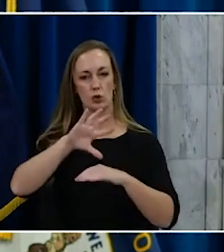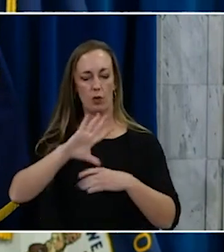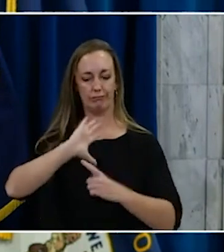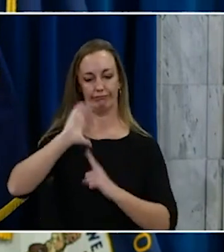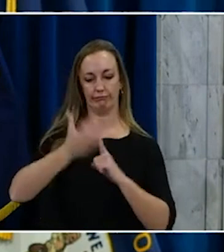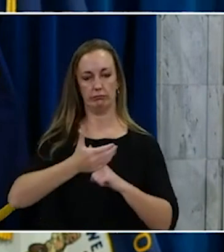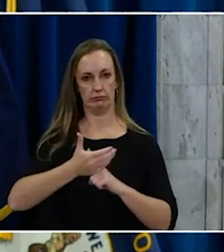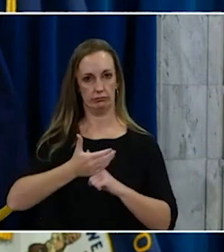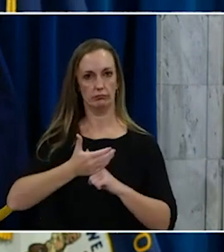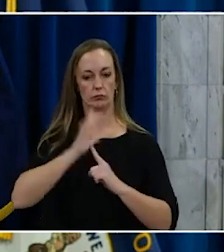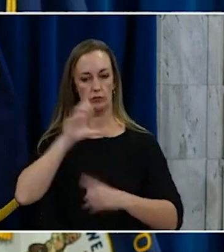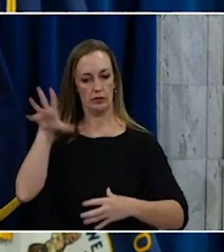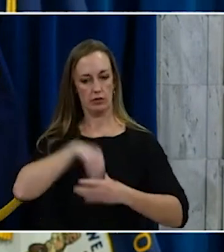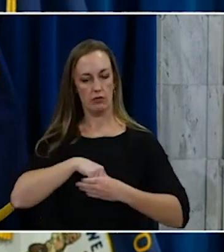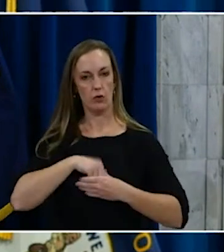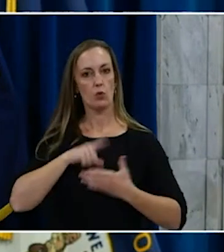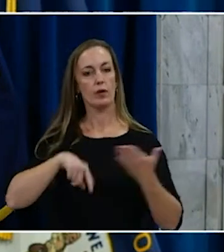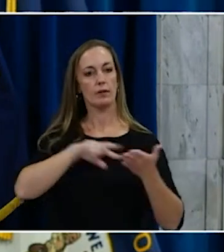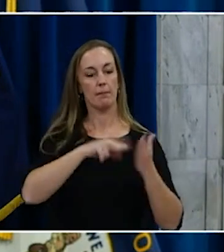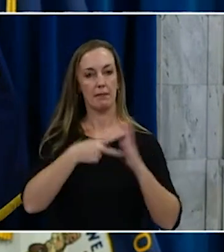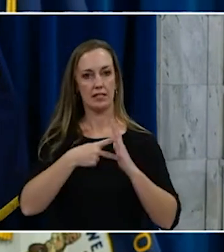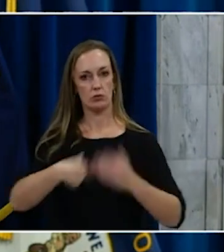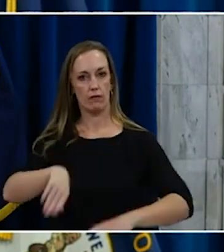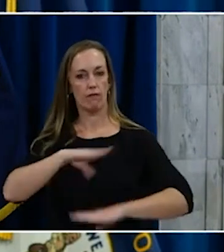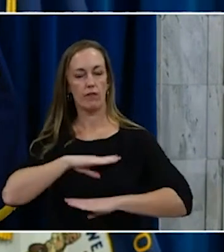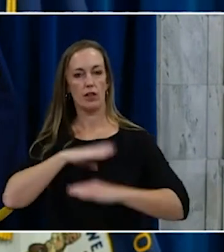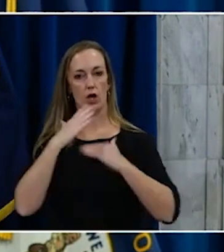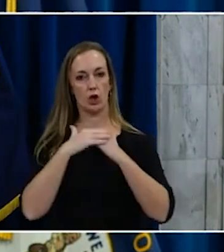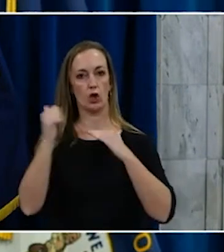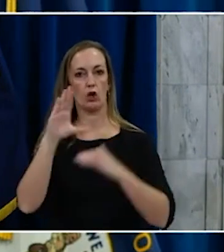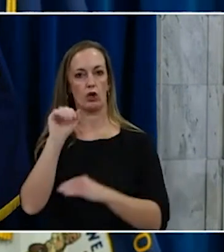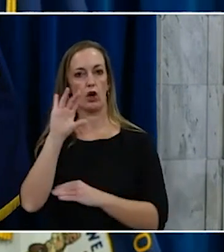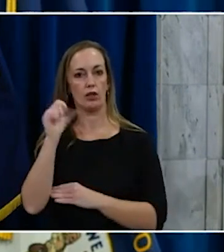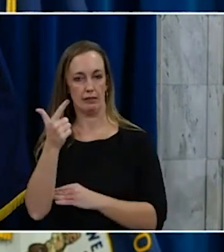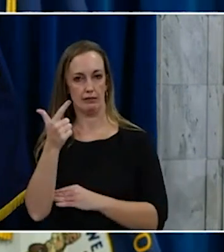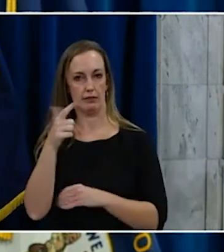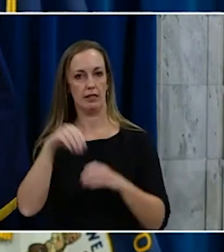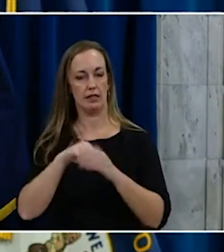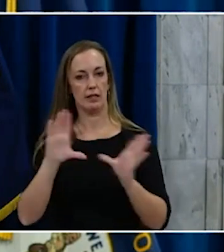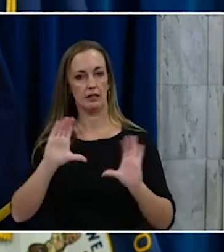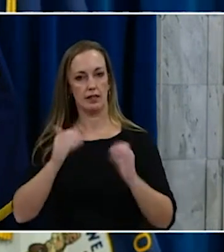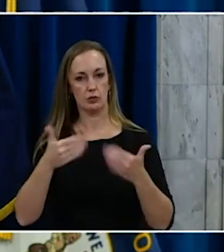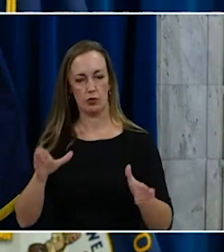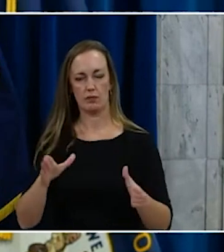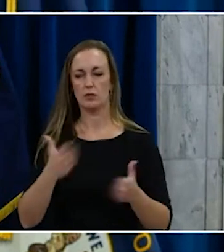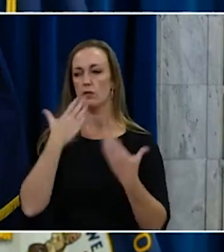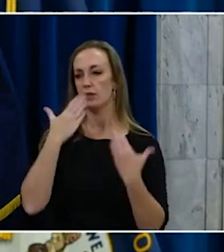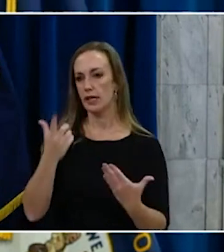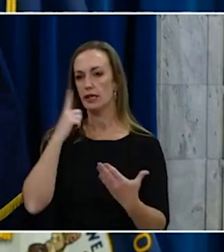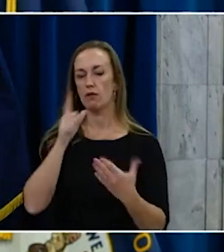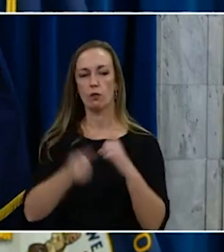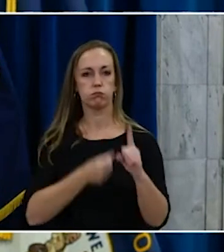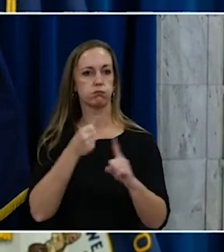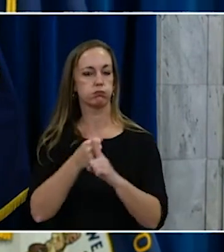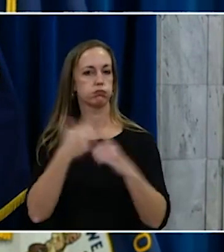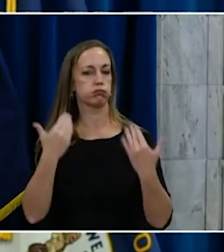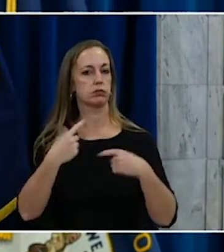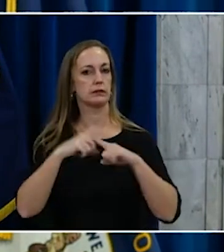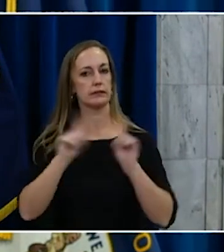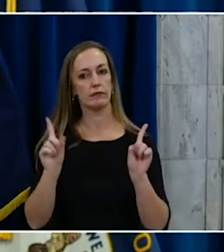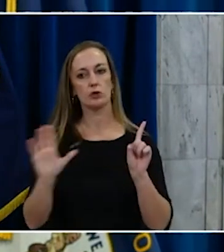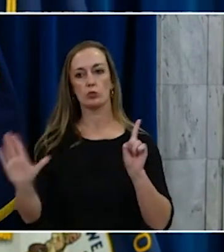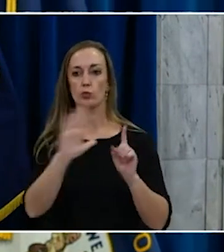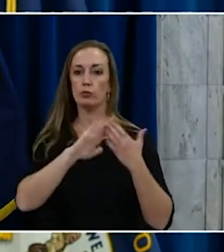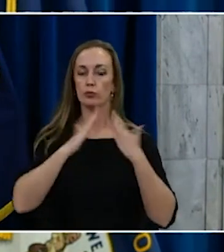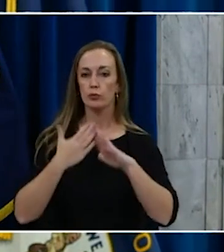it means to fulfill a calling in the classroom. So thank you for making a profound difference in your community,